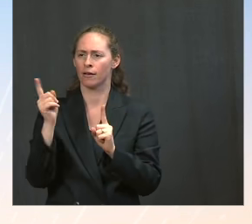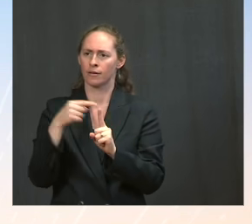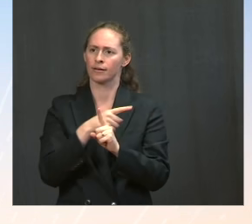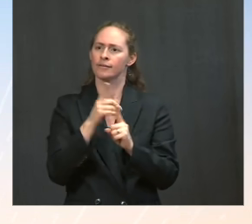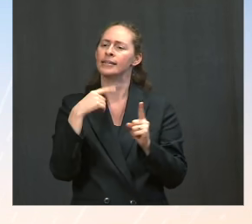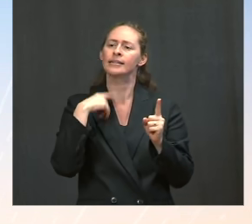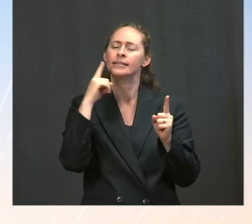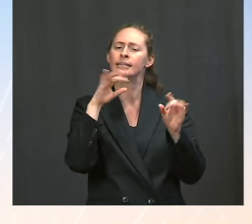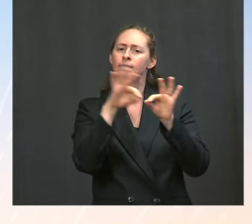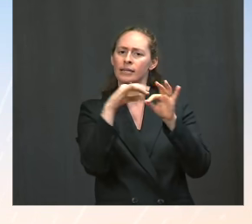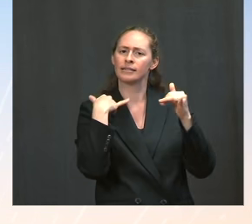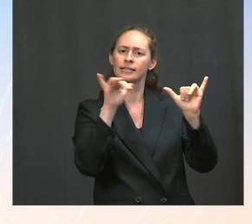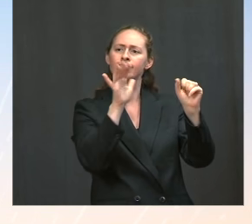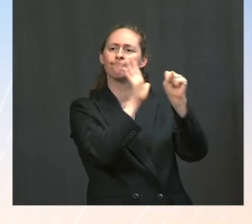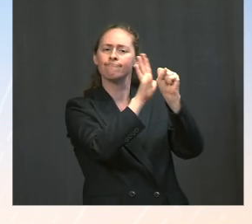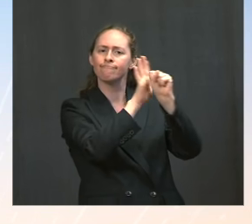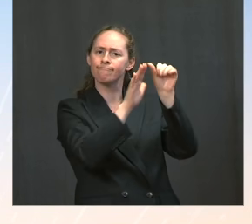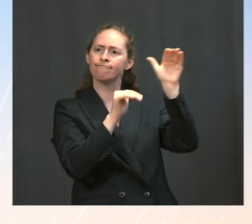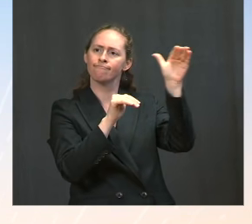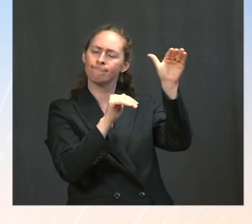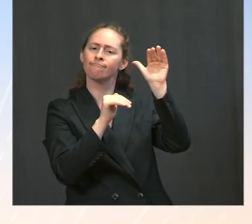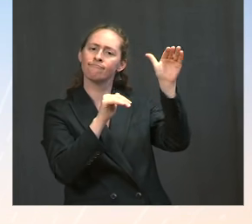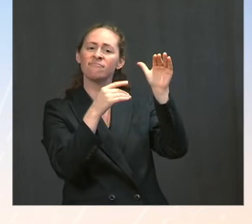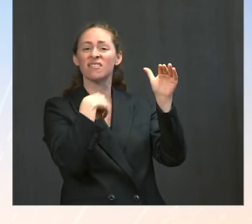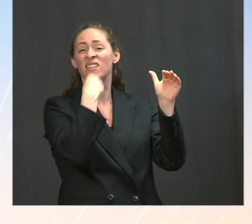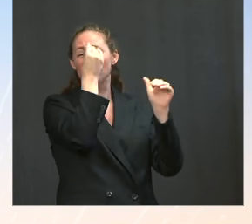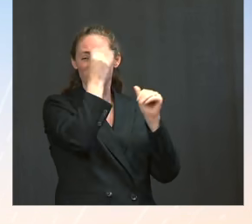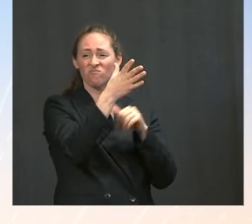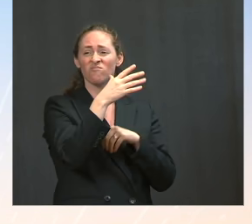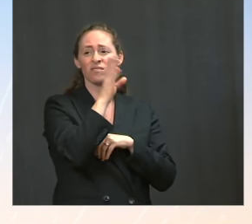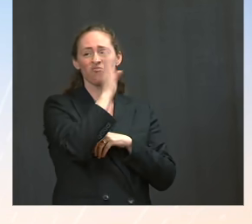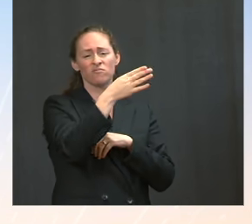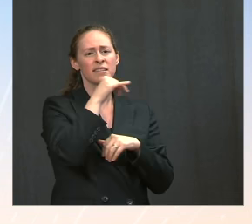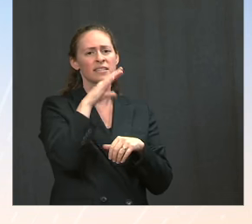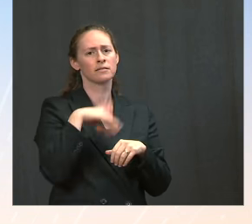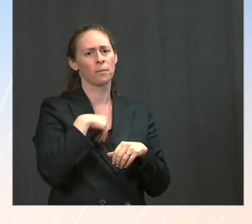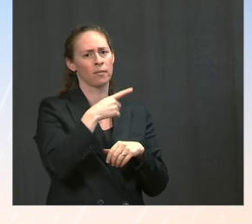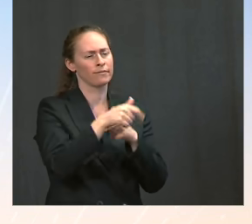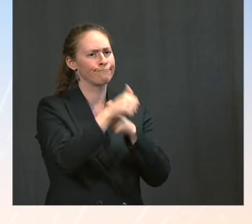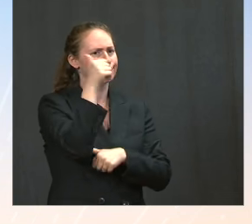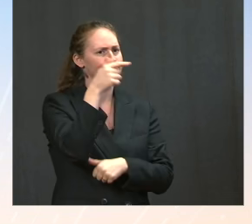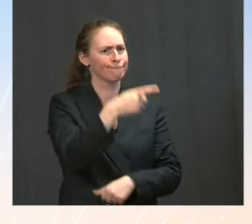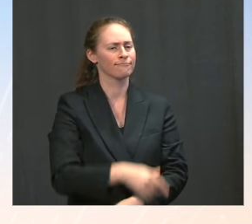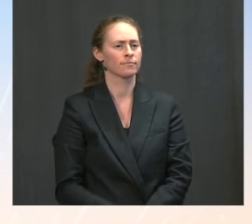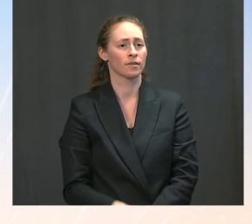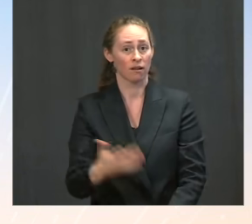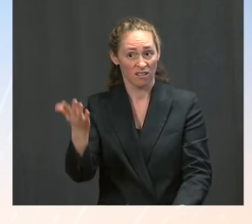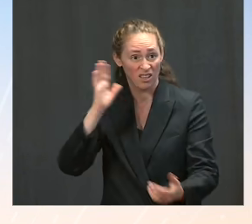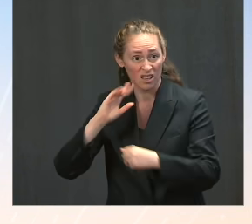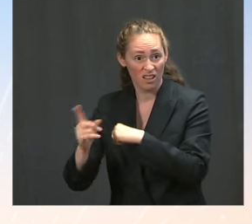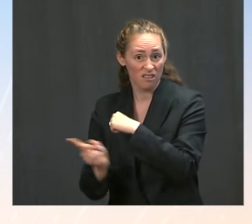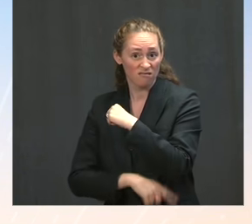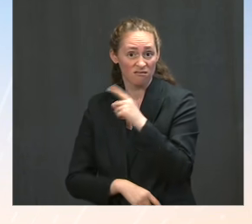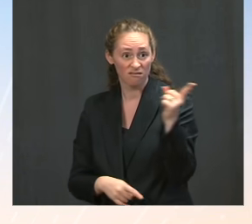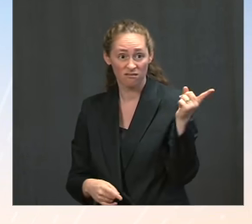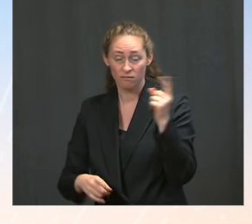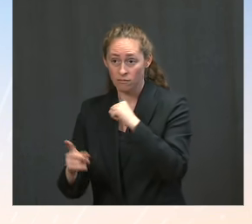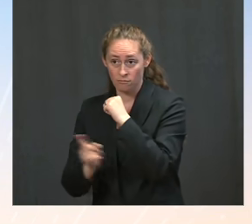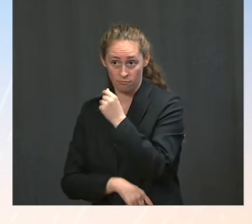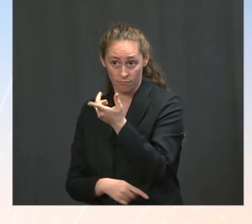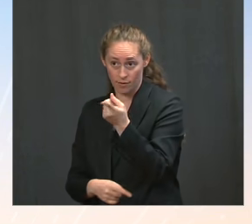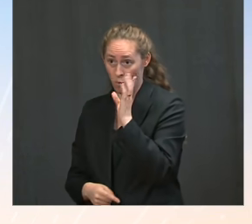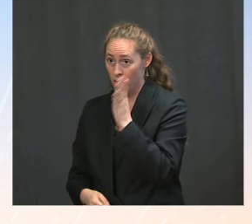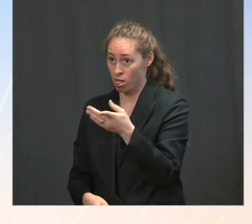that it's unacceptable and dangerous. See any consequences for China for this decision? Well, I'm not going to get ahead of any